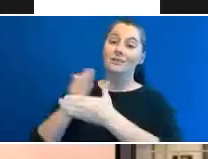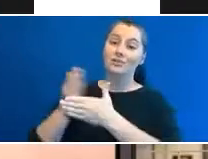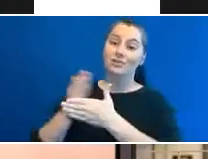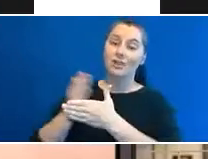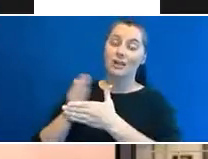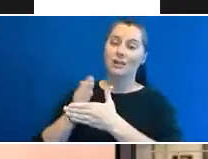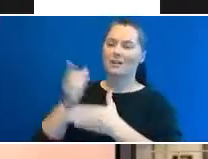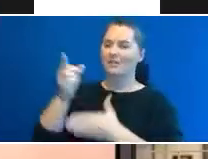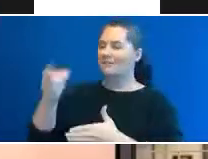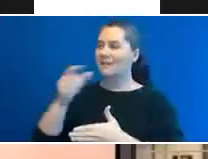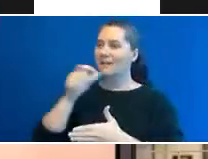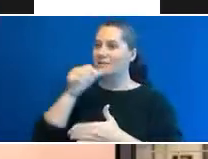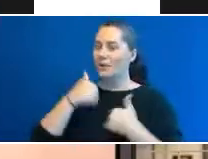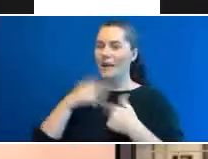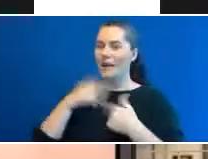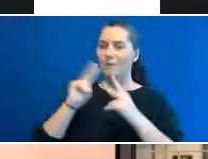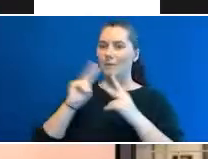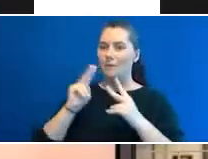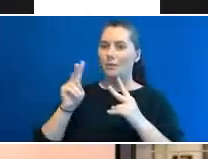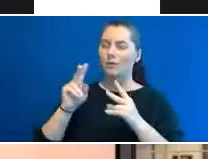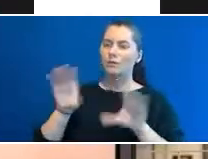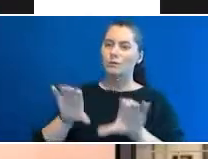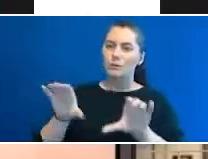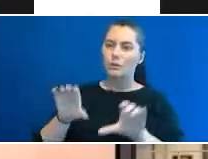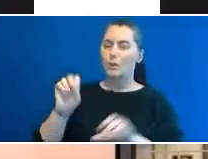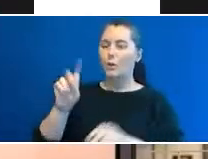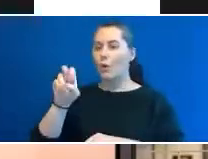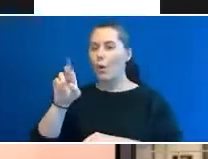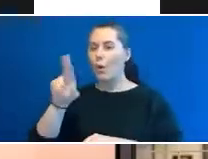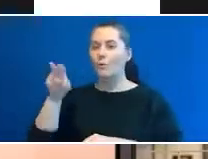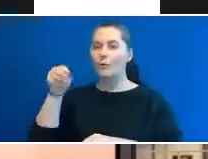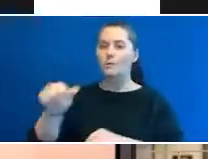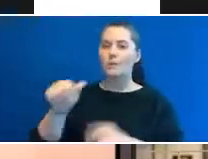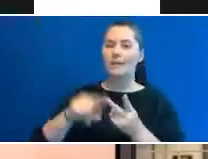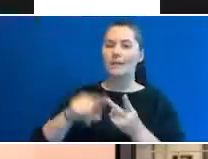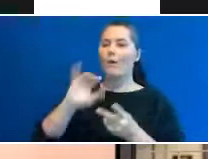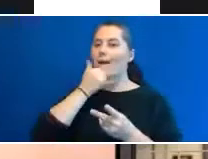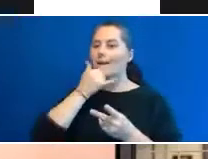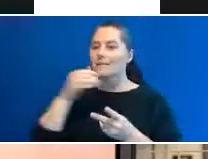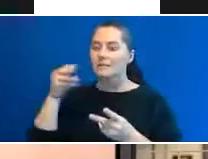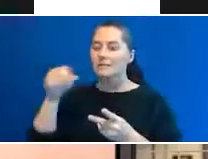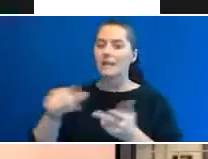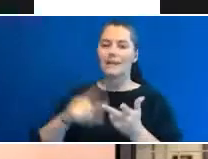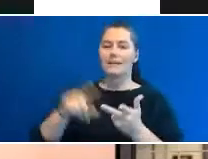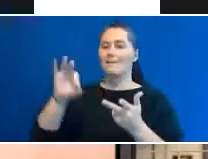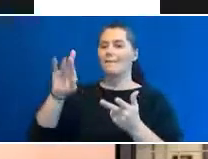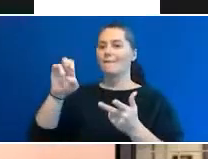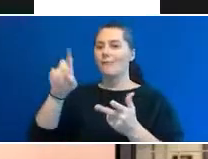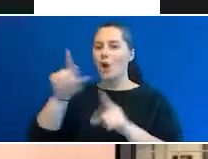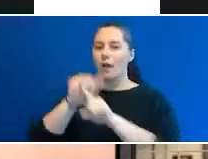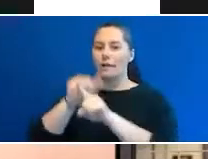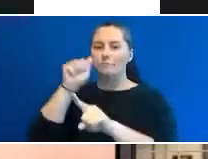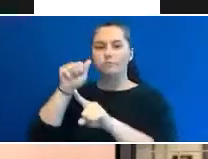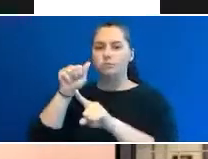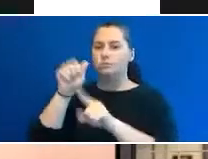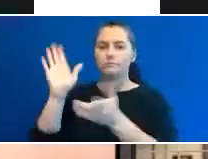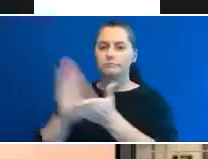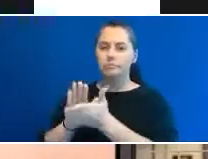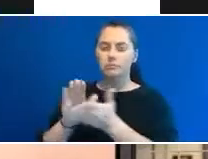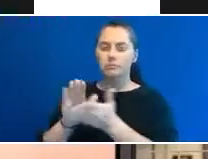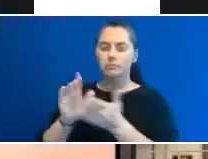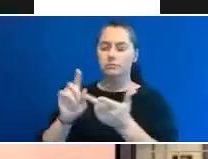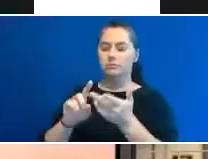no longer having people do overspend or an accidental spend. They're not having fraud on their cards. They're not wasting time